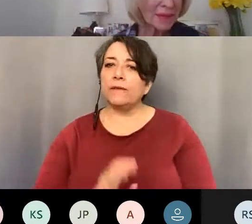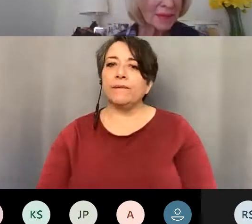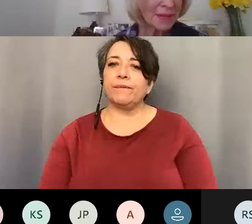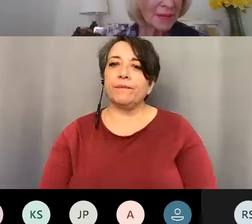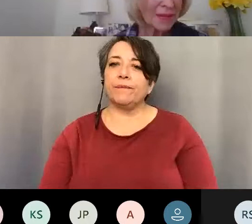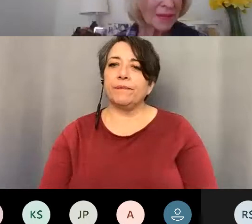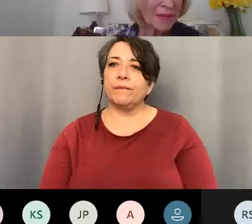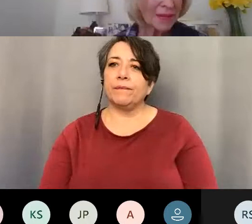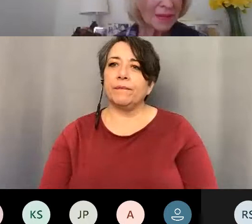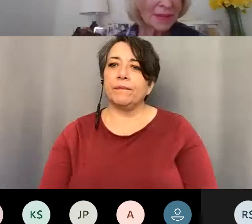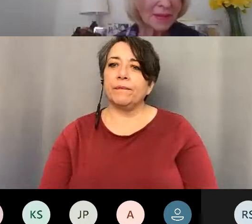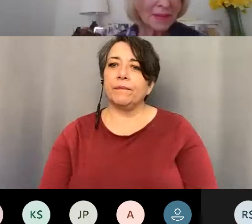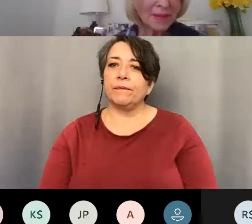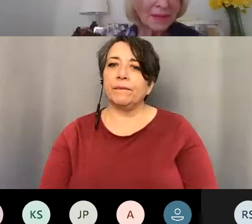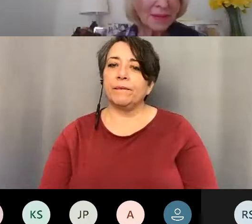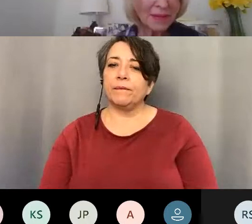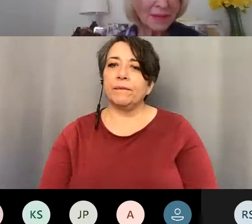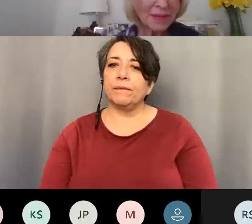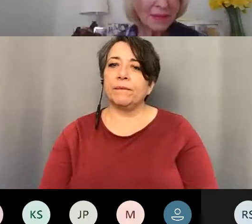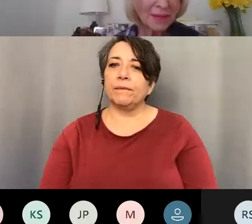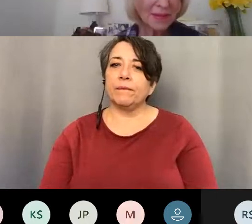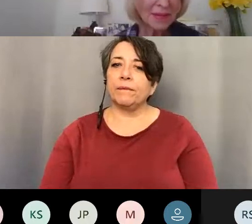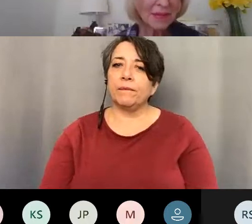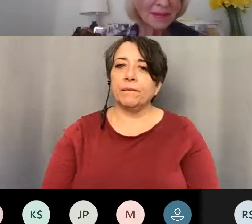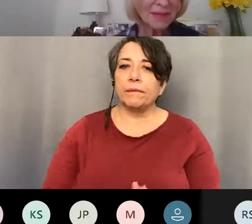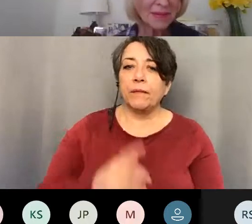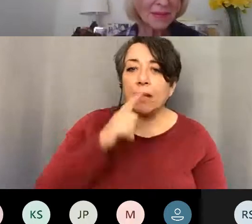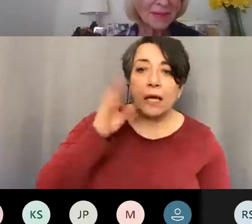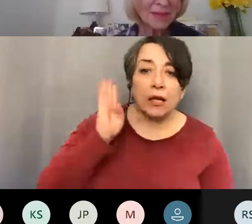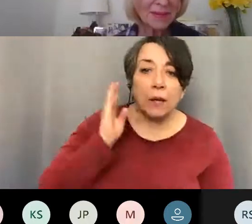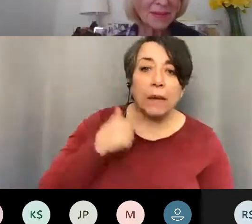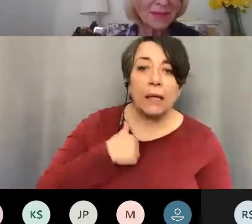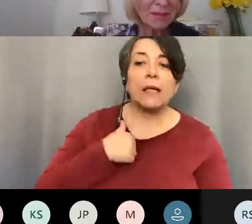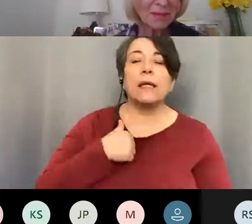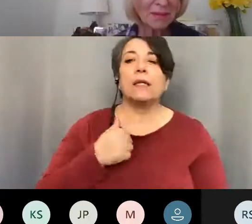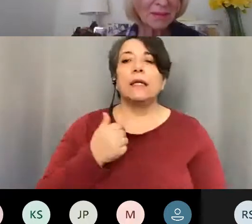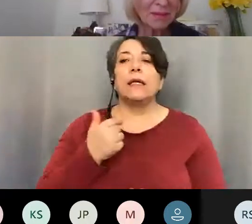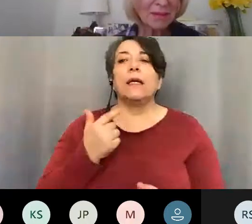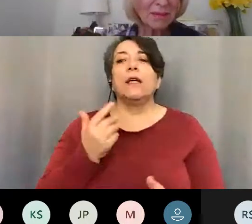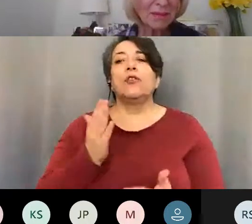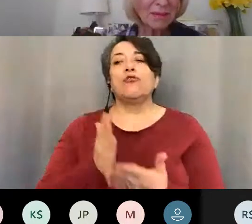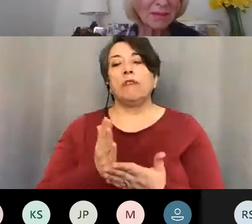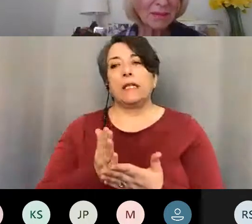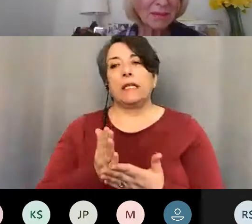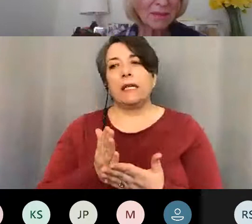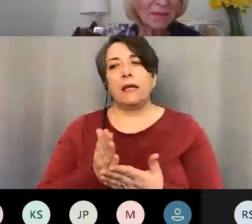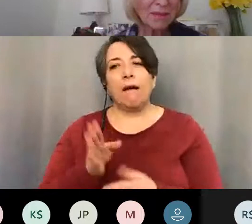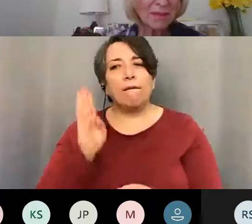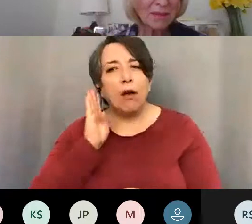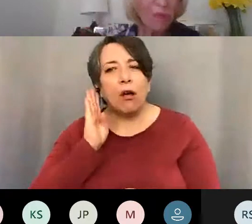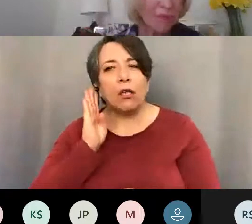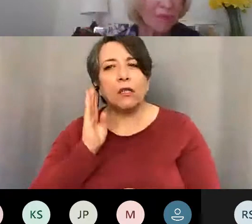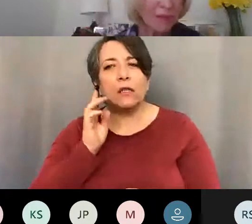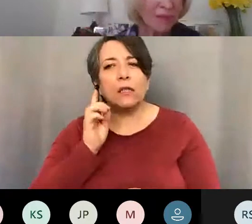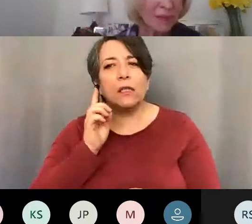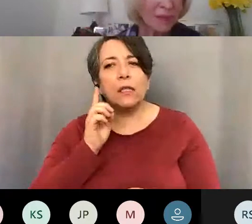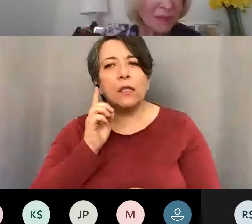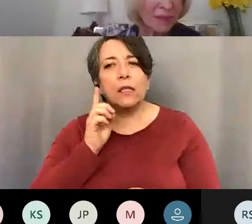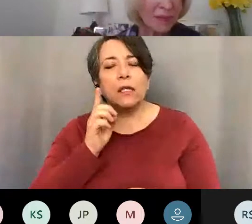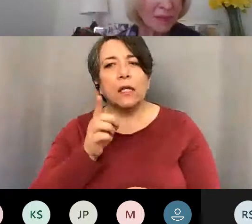the question? Yes, can you hear me? Yes, we can. Okay, basically, I've heard from someone that